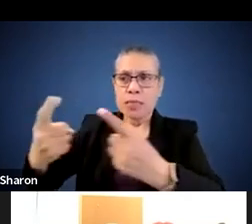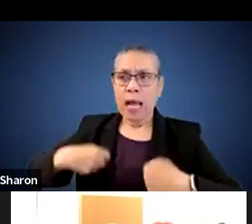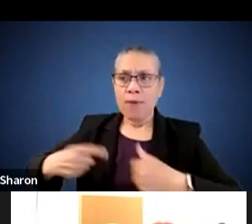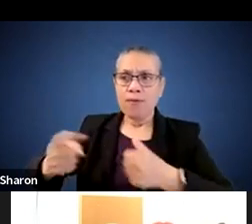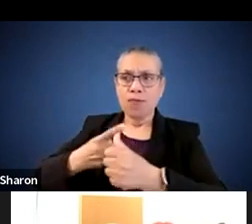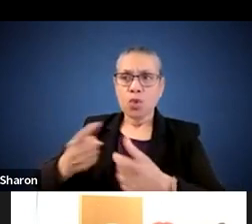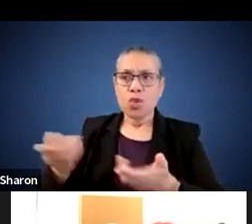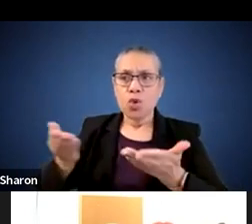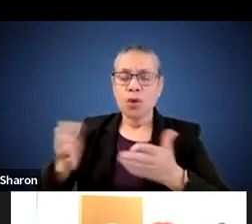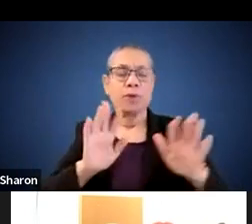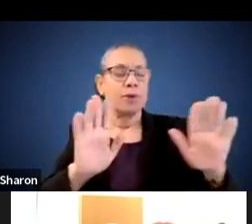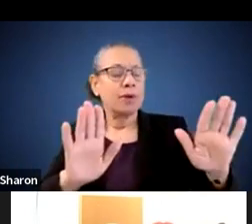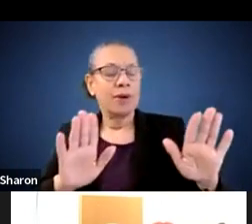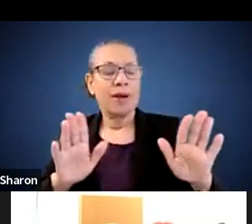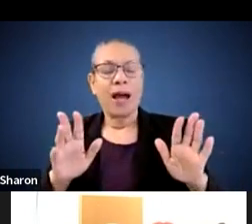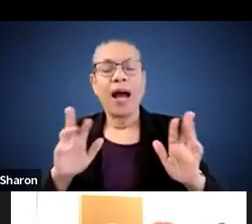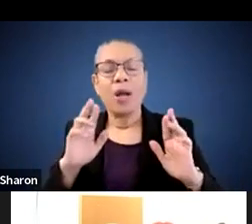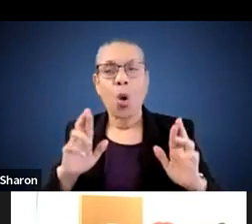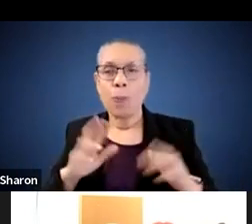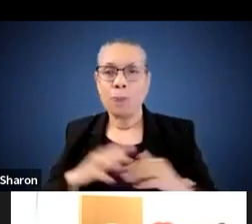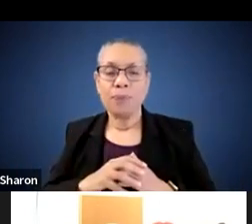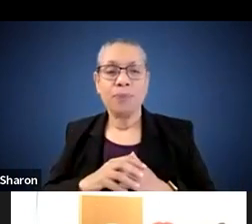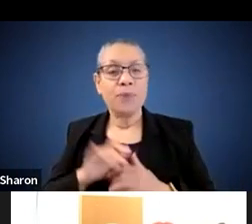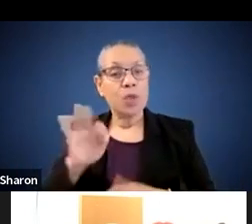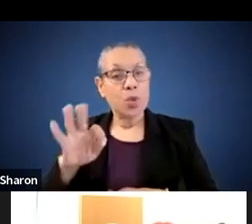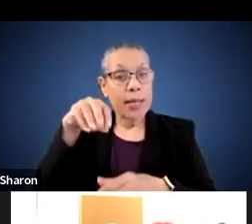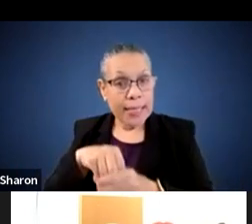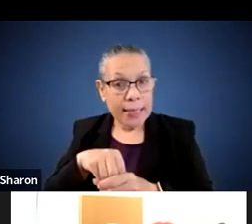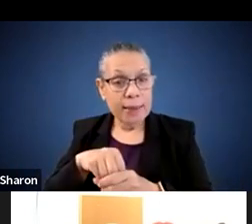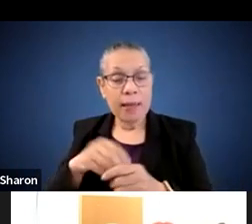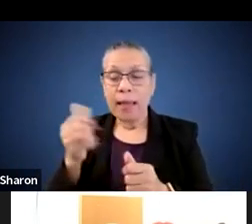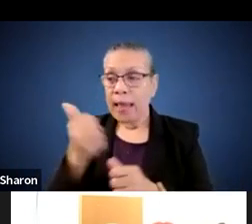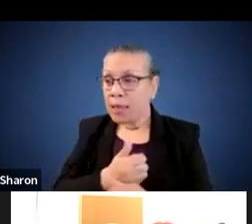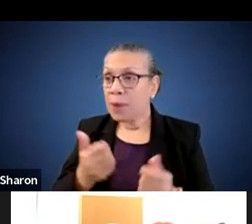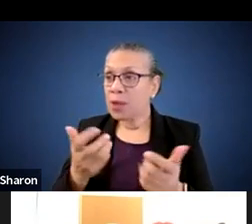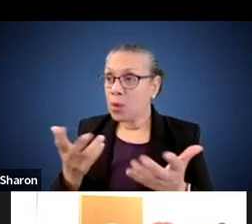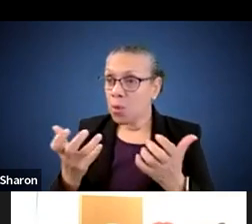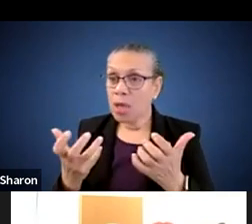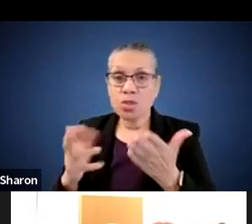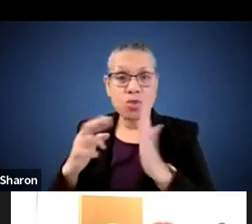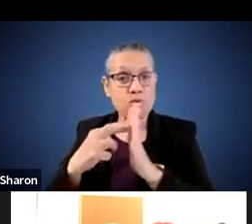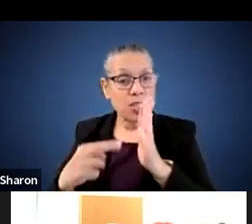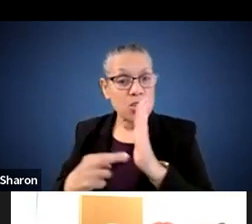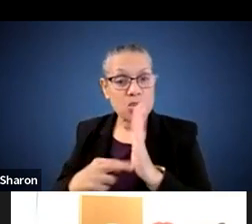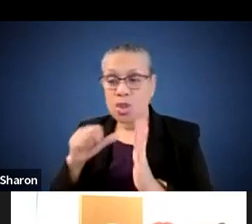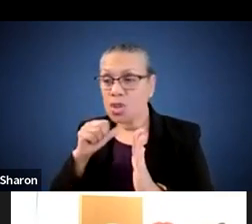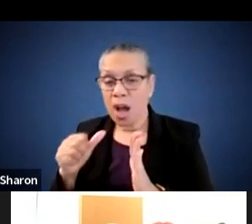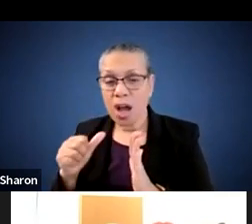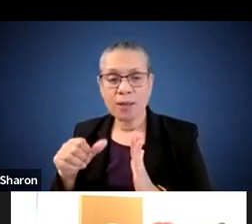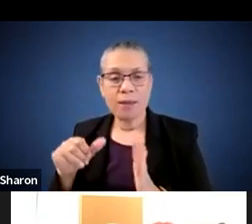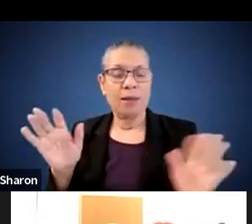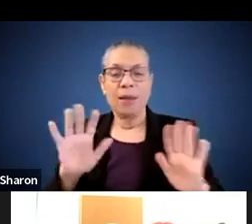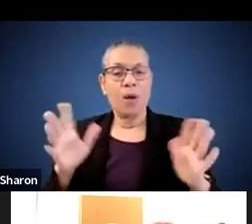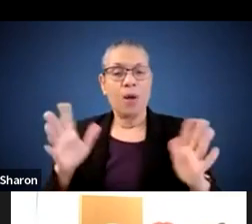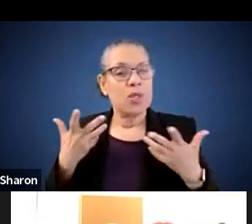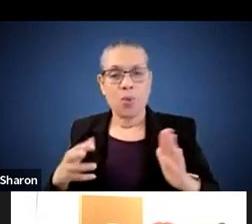we're hoping that that's not the way it's like you're in and anybody else who registers after you is not is actually not the way